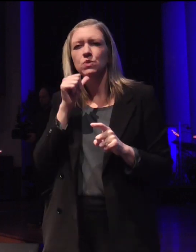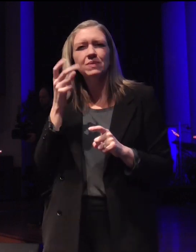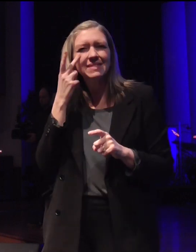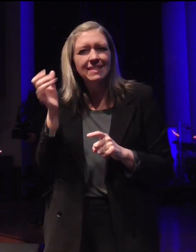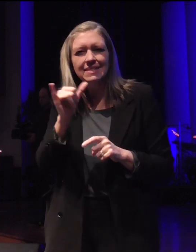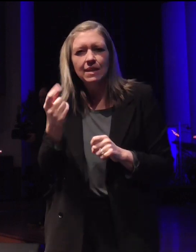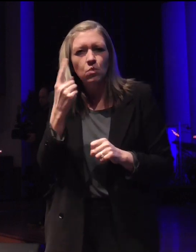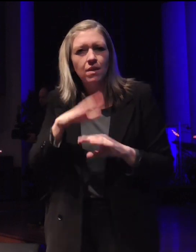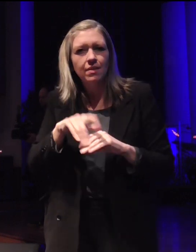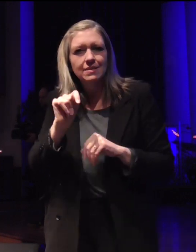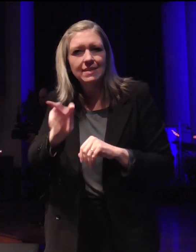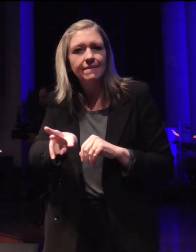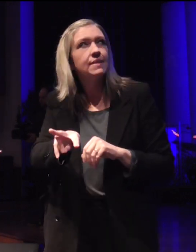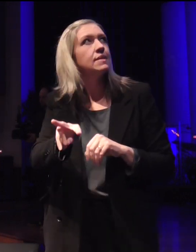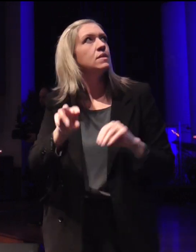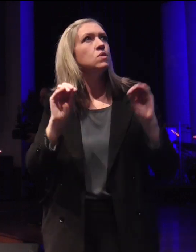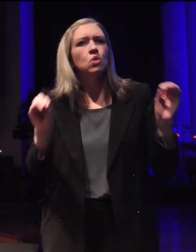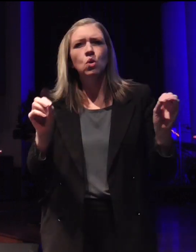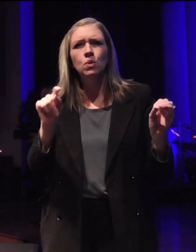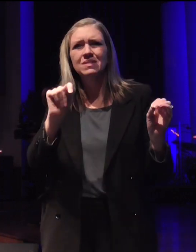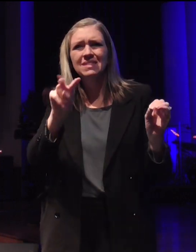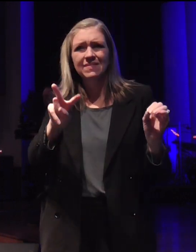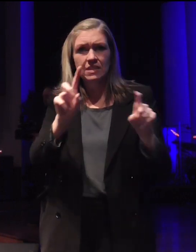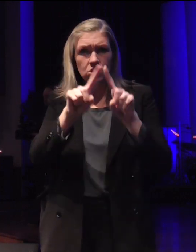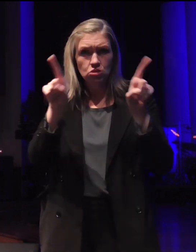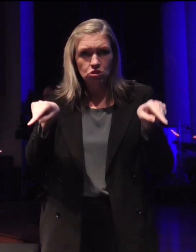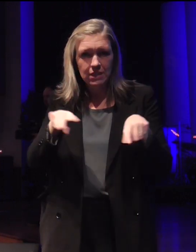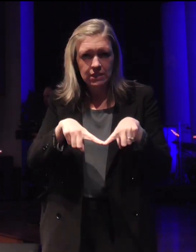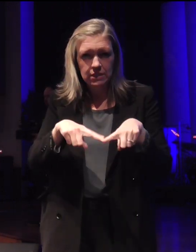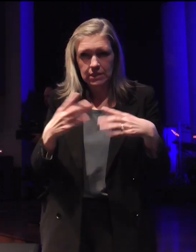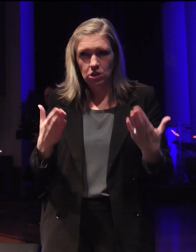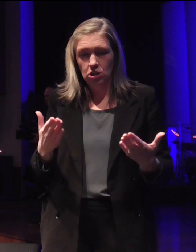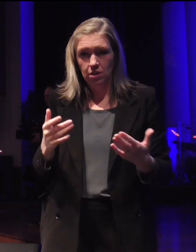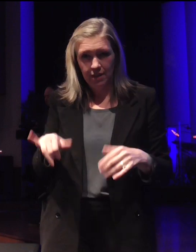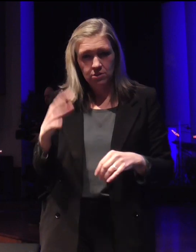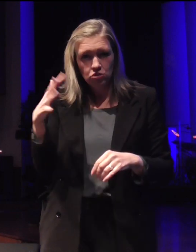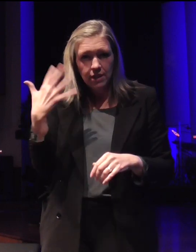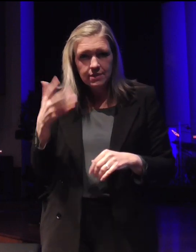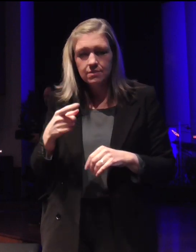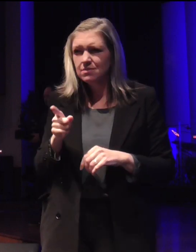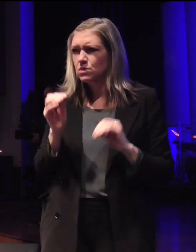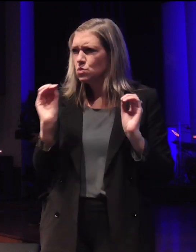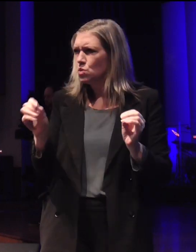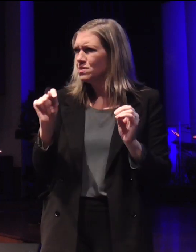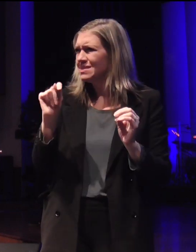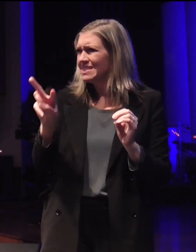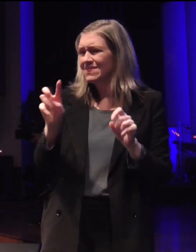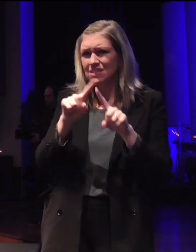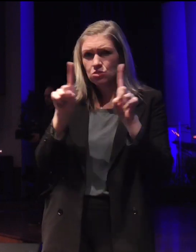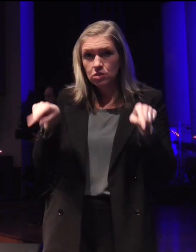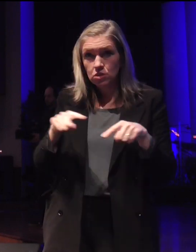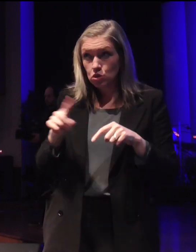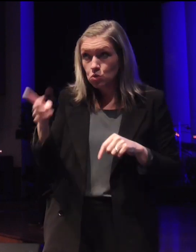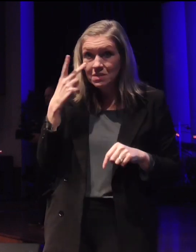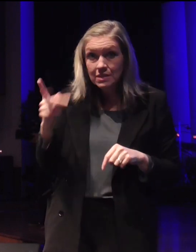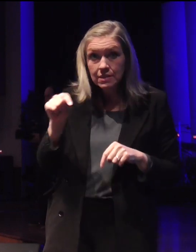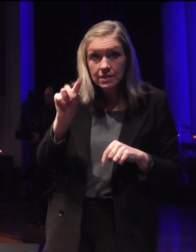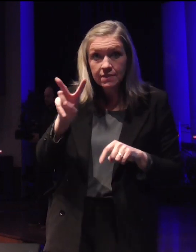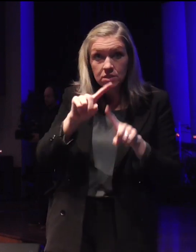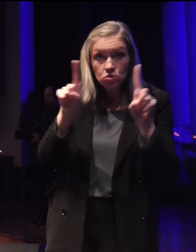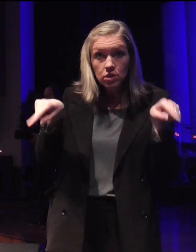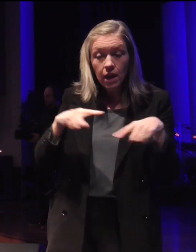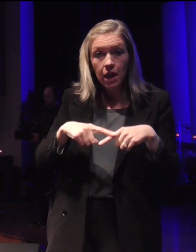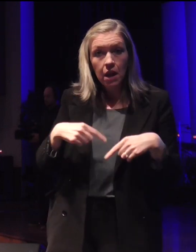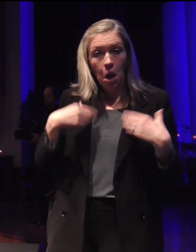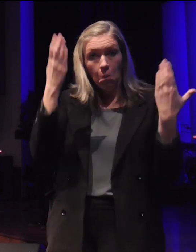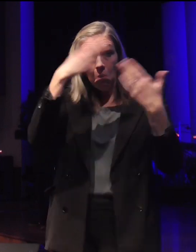was talking about on the TV. There's no TV screens in here. She's crazy. There's no TV. What's she talking about? TV screens? Do you see the TV screens?